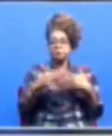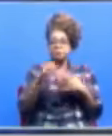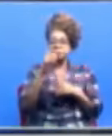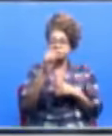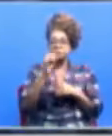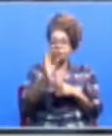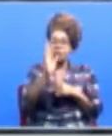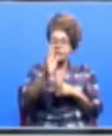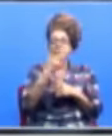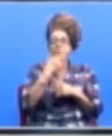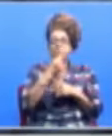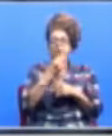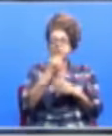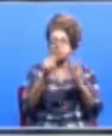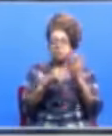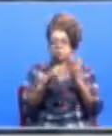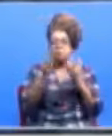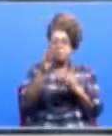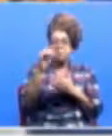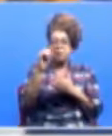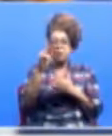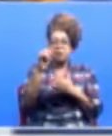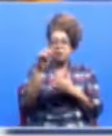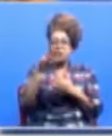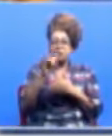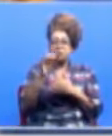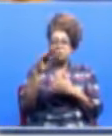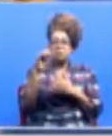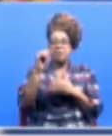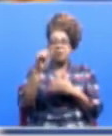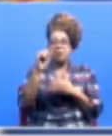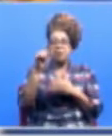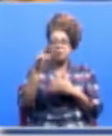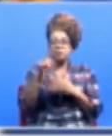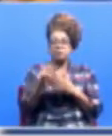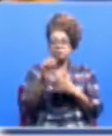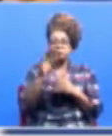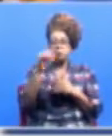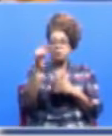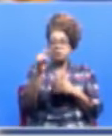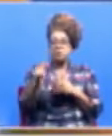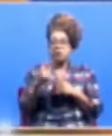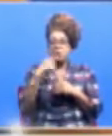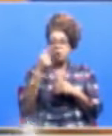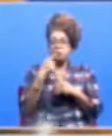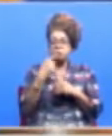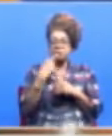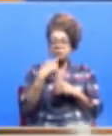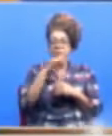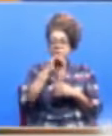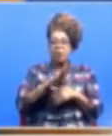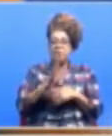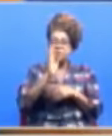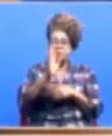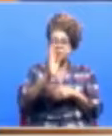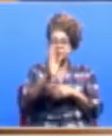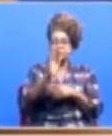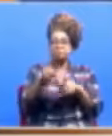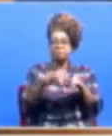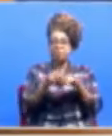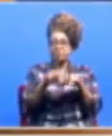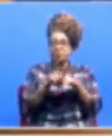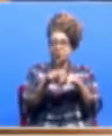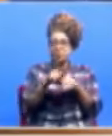was identified as Bakari Malanda, a Tanzanian national who claimed to be William's son and the rightful heir to